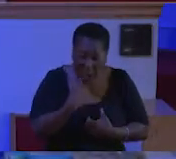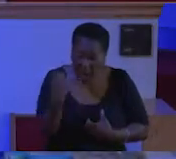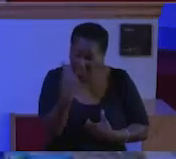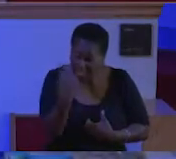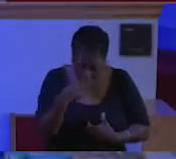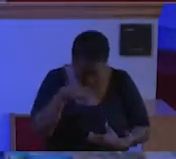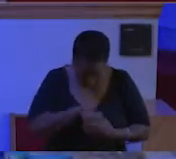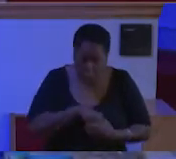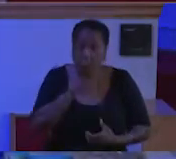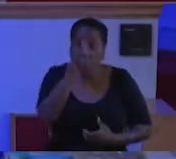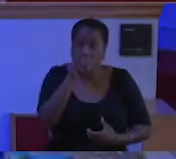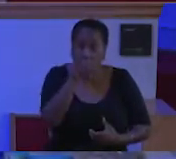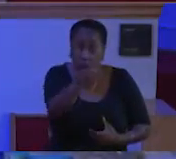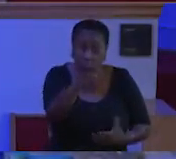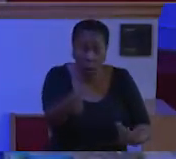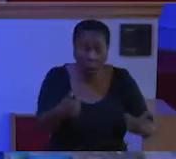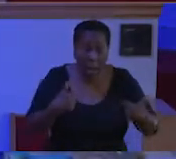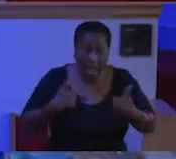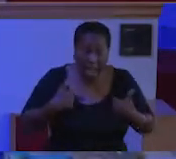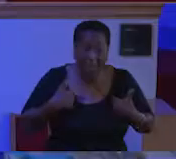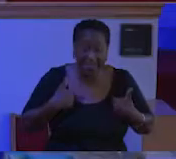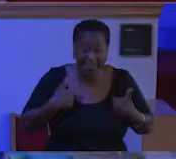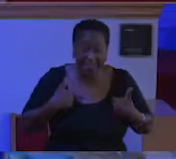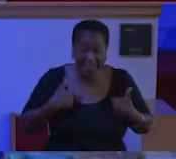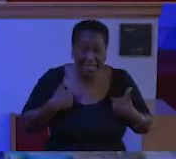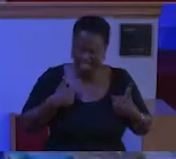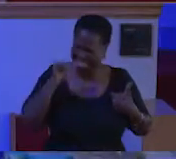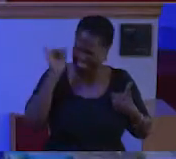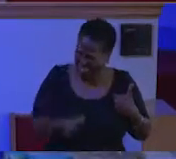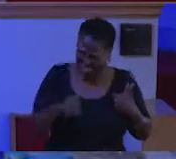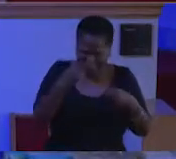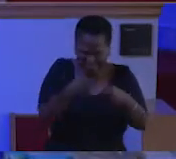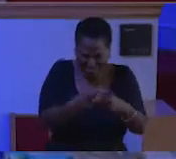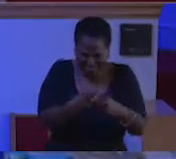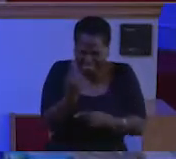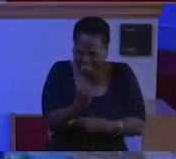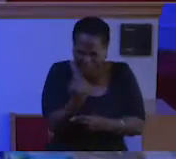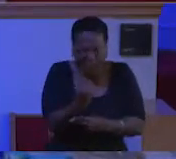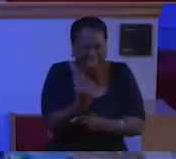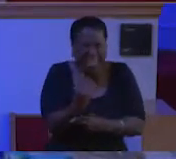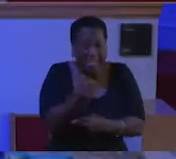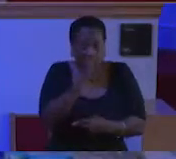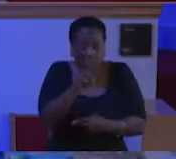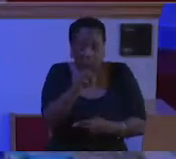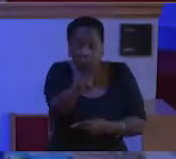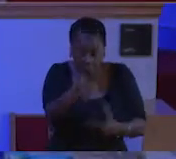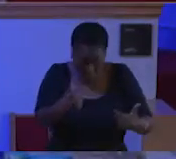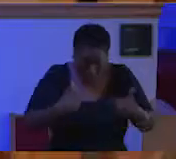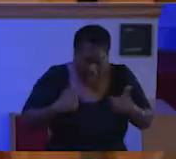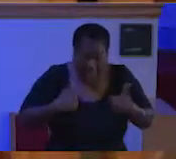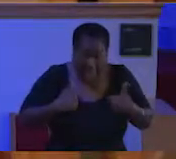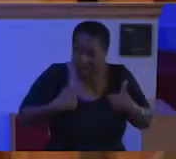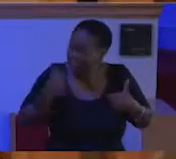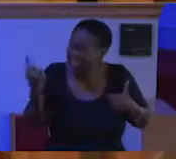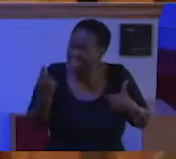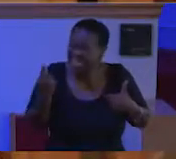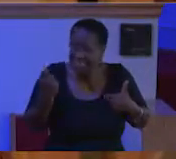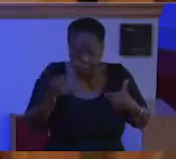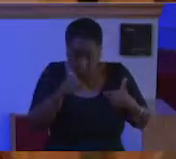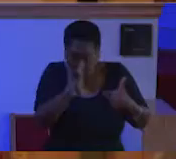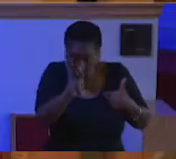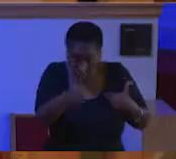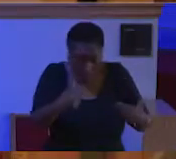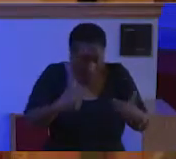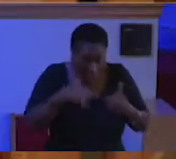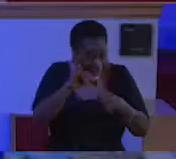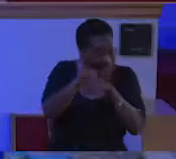I said, do you have that something? Do you have it? I said, do